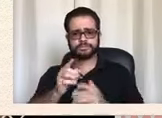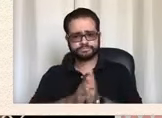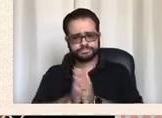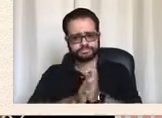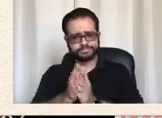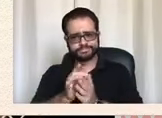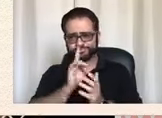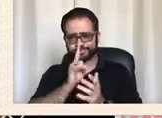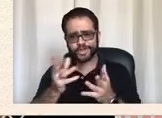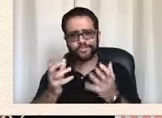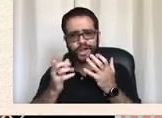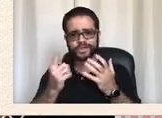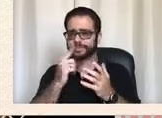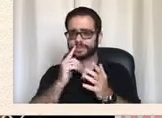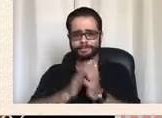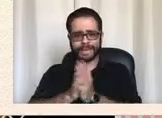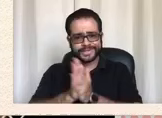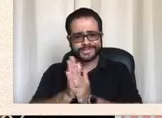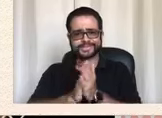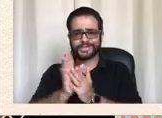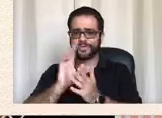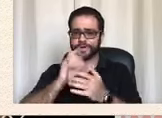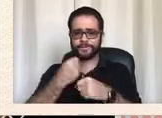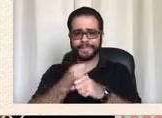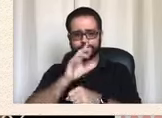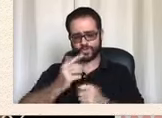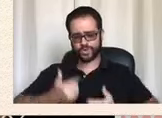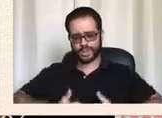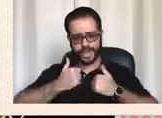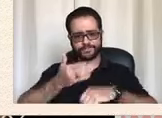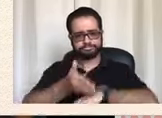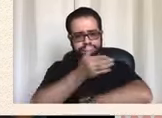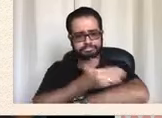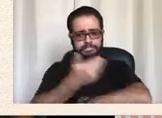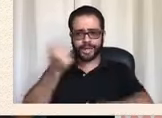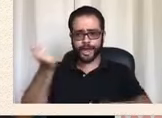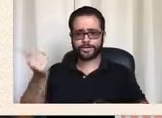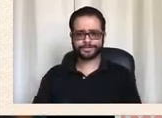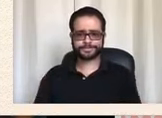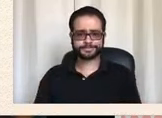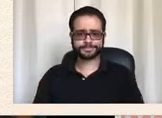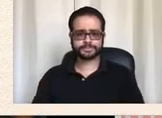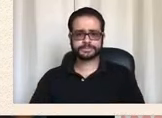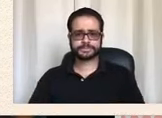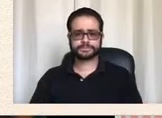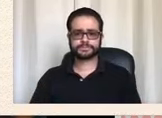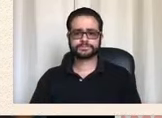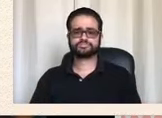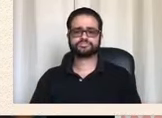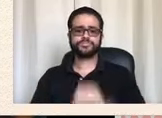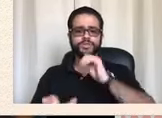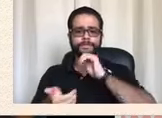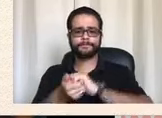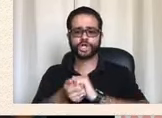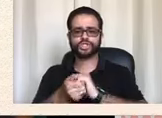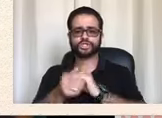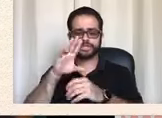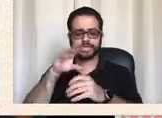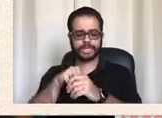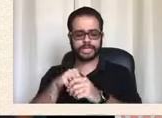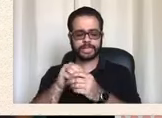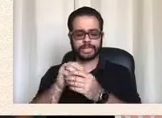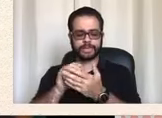something you're passionate about, something that's going to make your life better, make your child's life better. What are partners in policy making classes